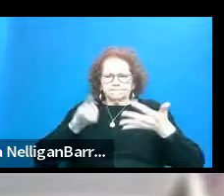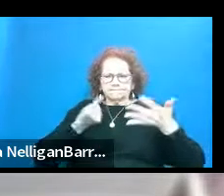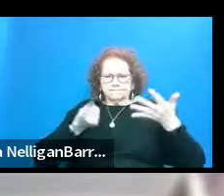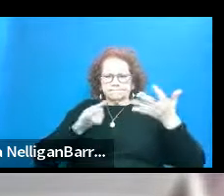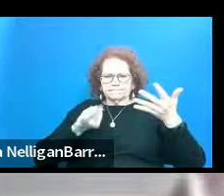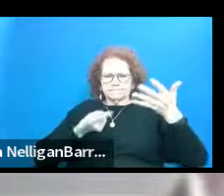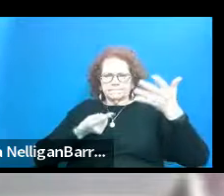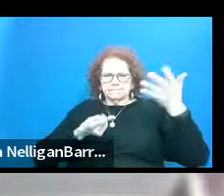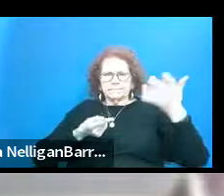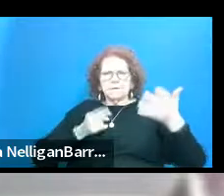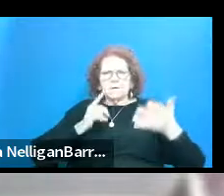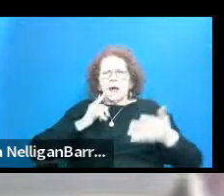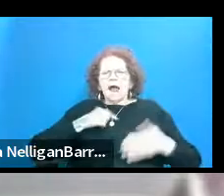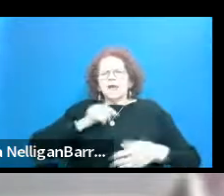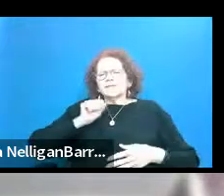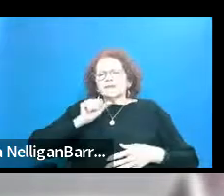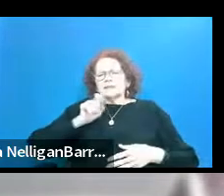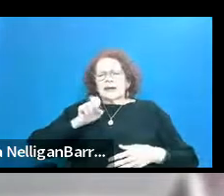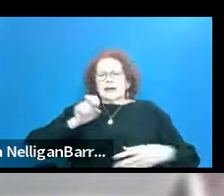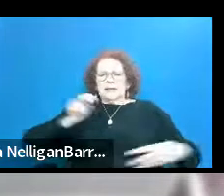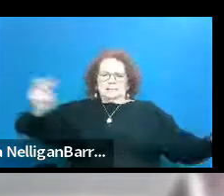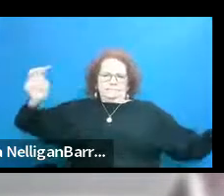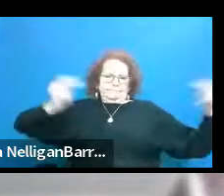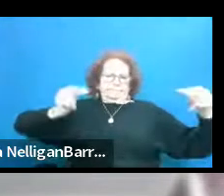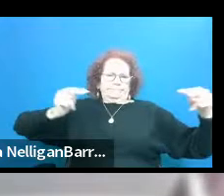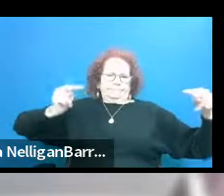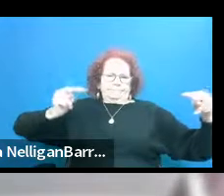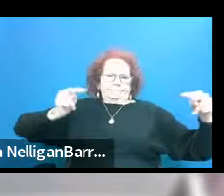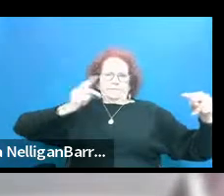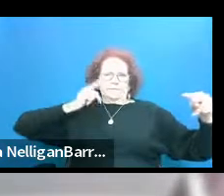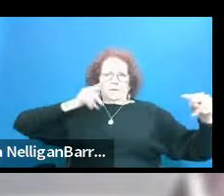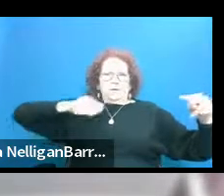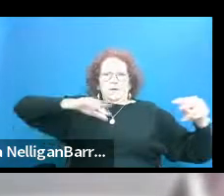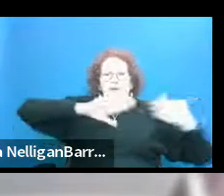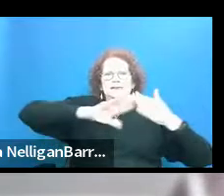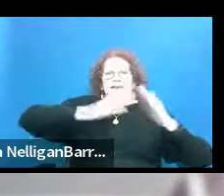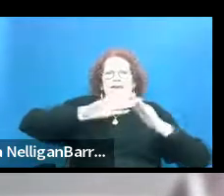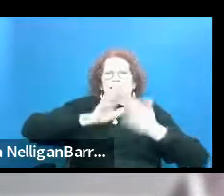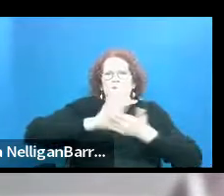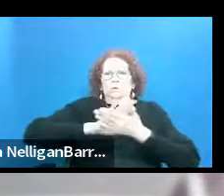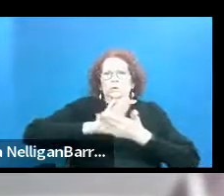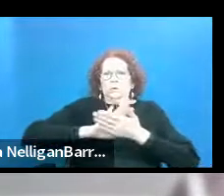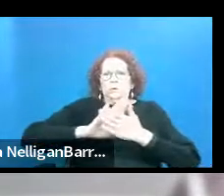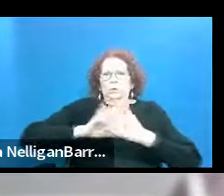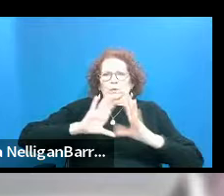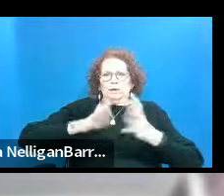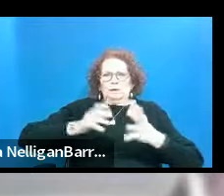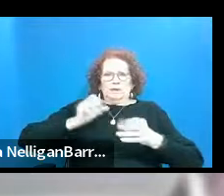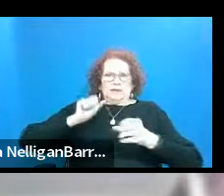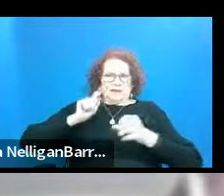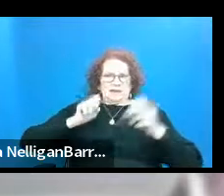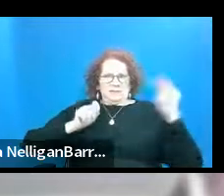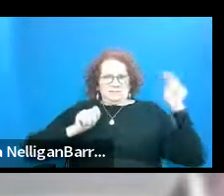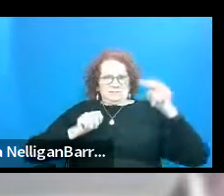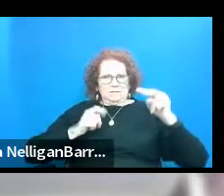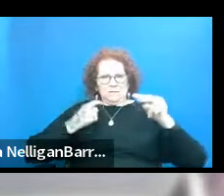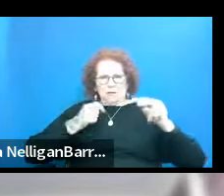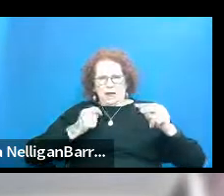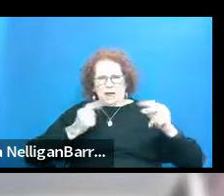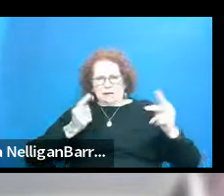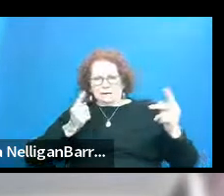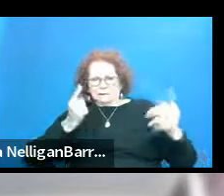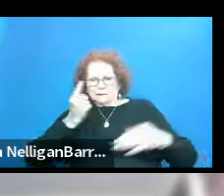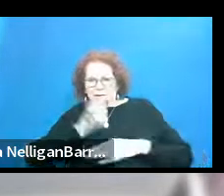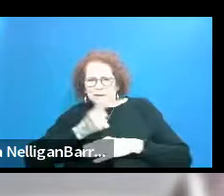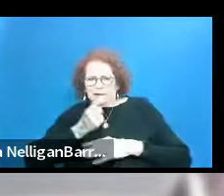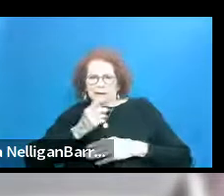Rochester City School District. We're working on that. We don't have the firm date yet, but I know that Katie and James have been